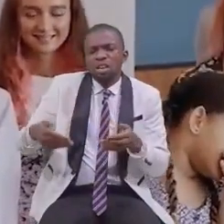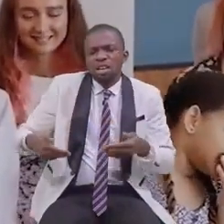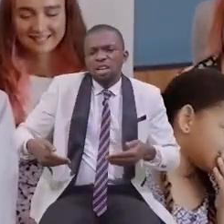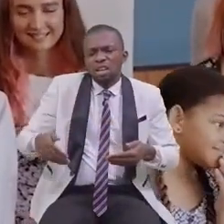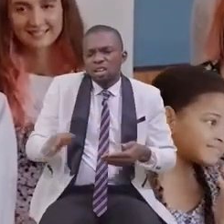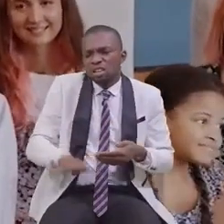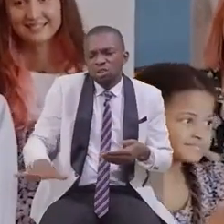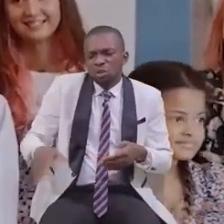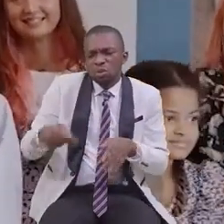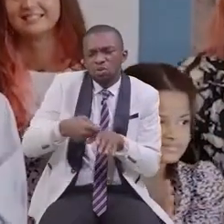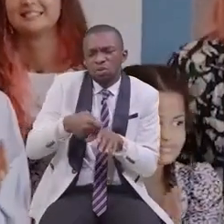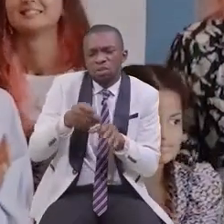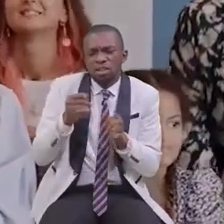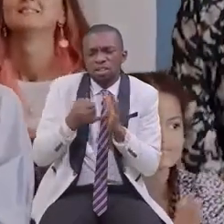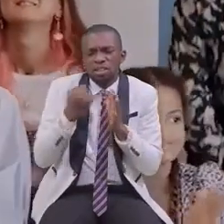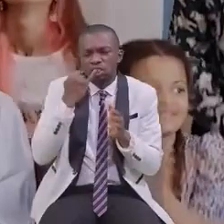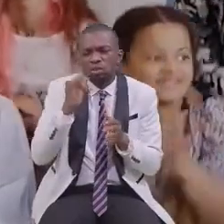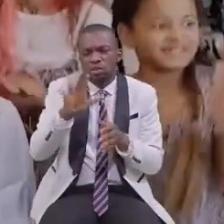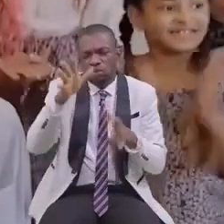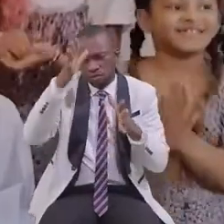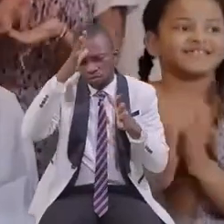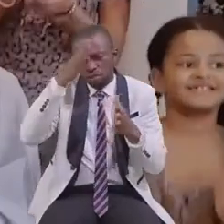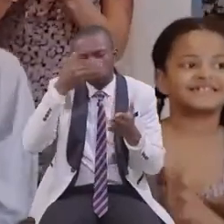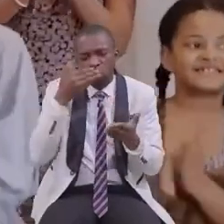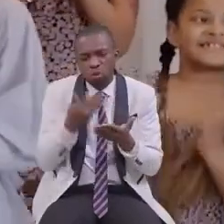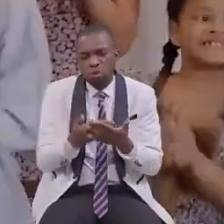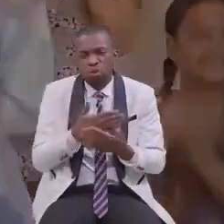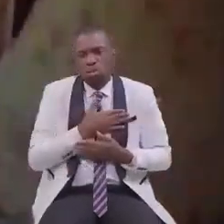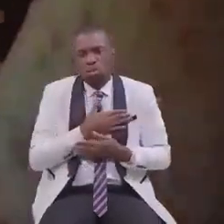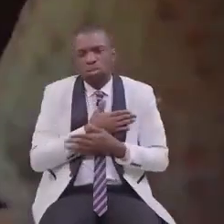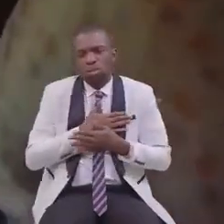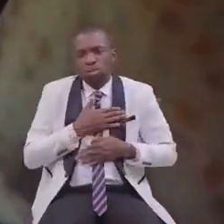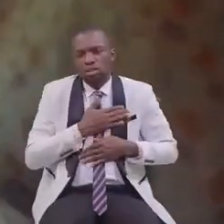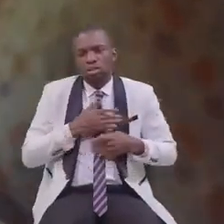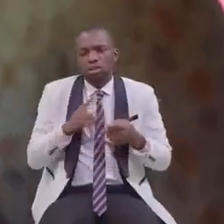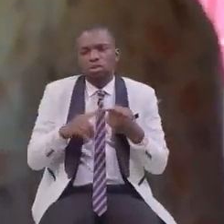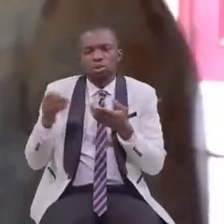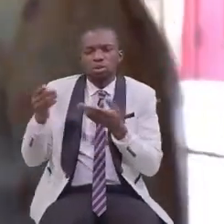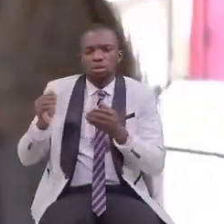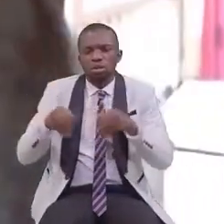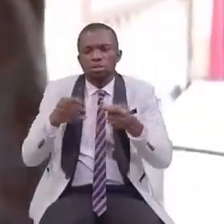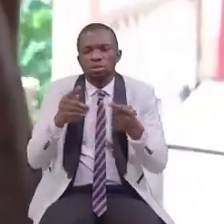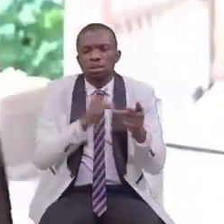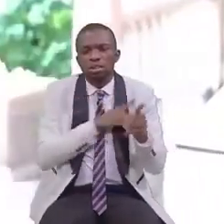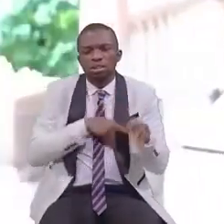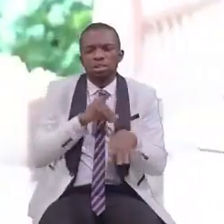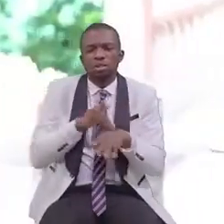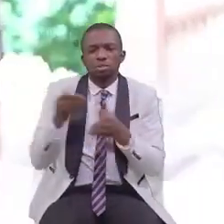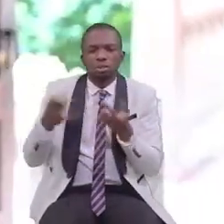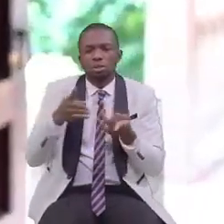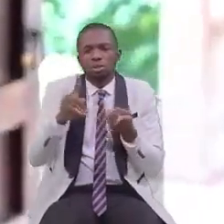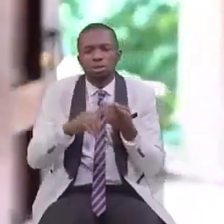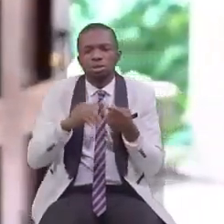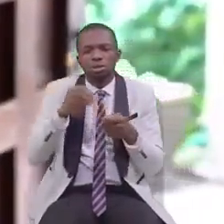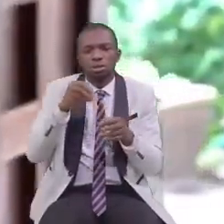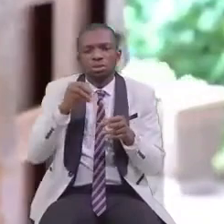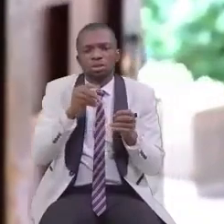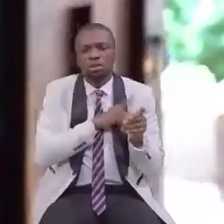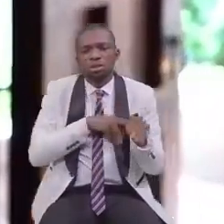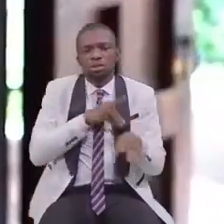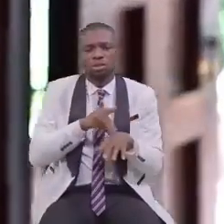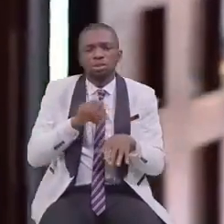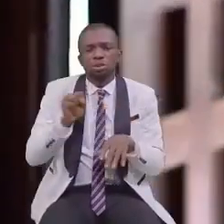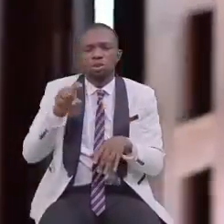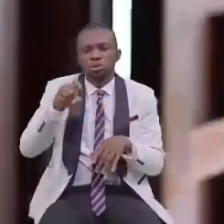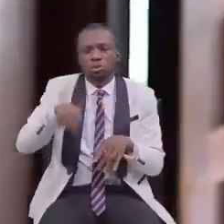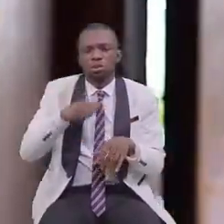Father's good pleasure to give you the kingdom, bring you into the kingdom. And so we must not allow